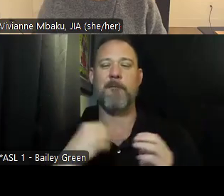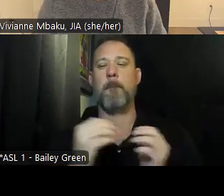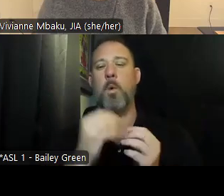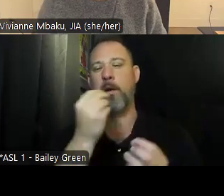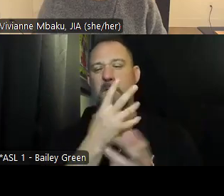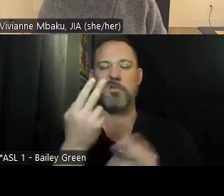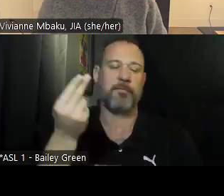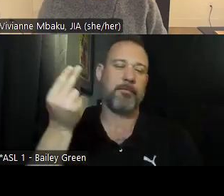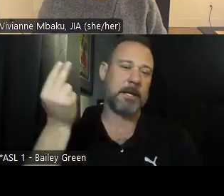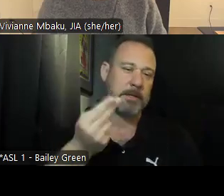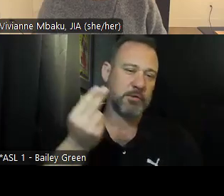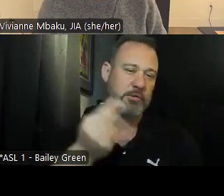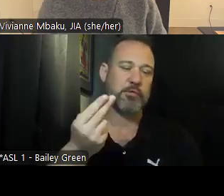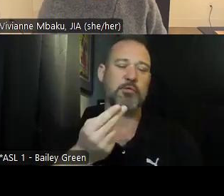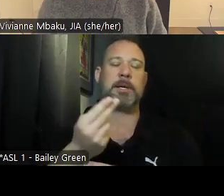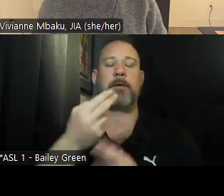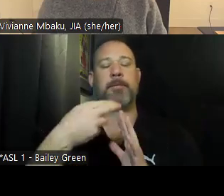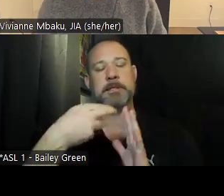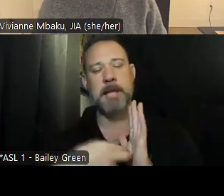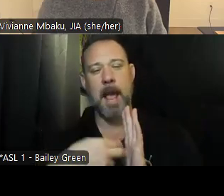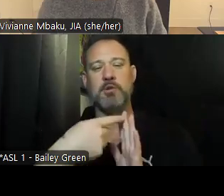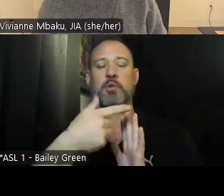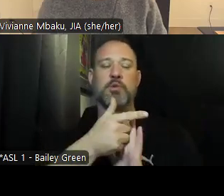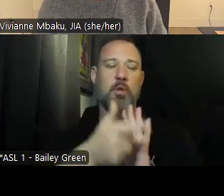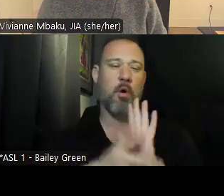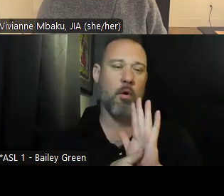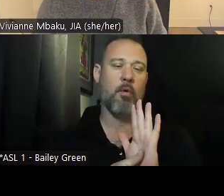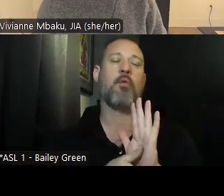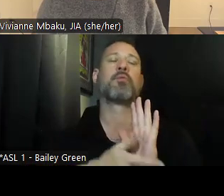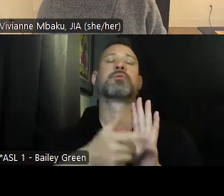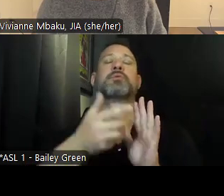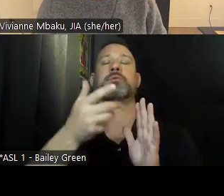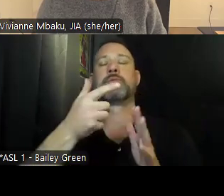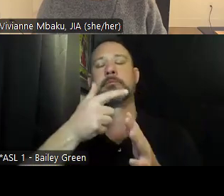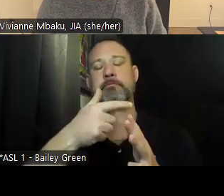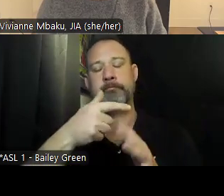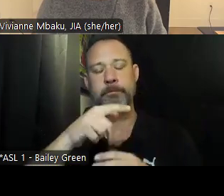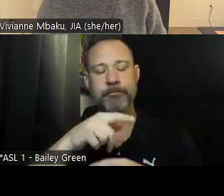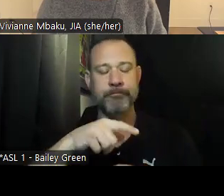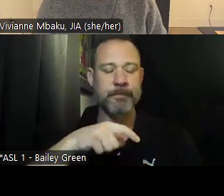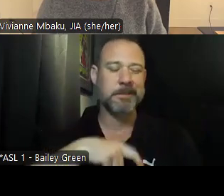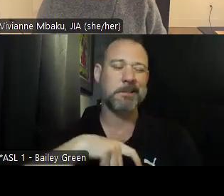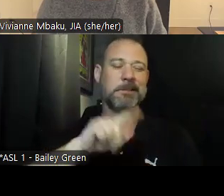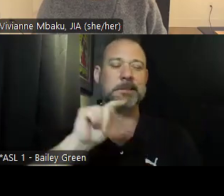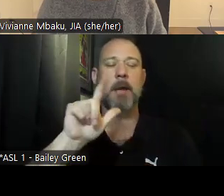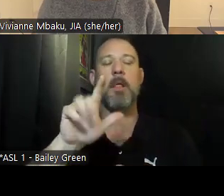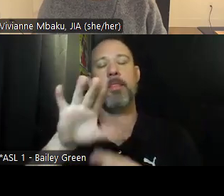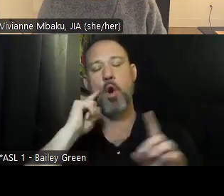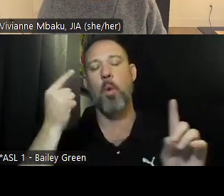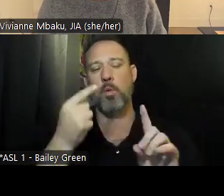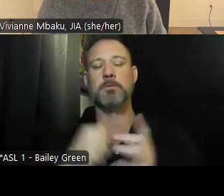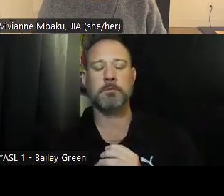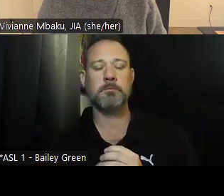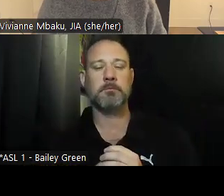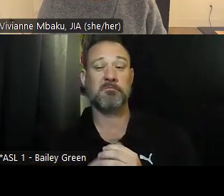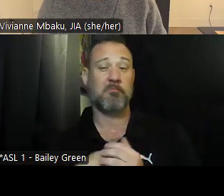on the history of the statute and a timeline and their goals. And I